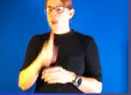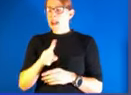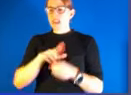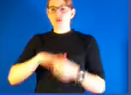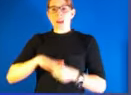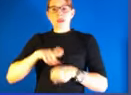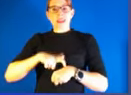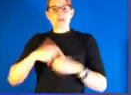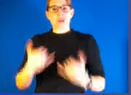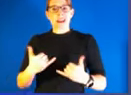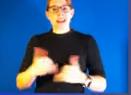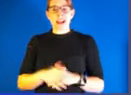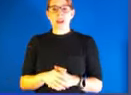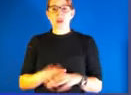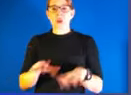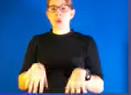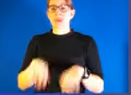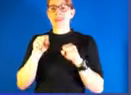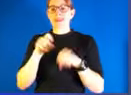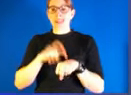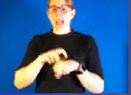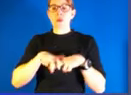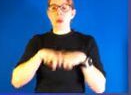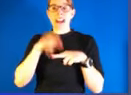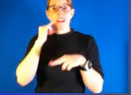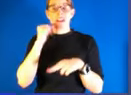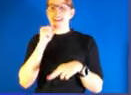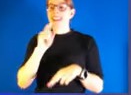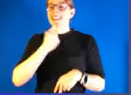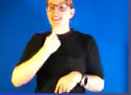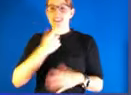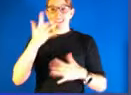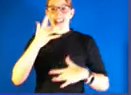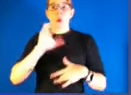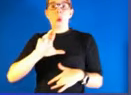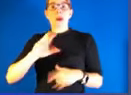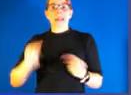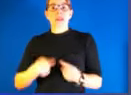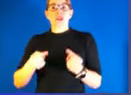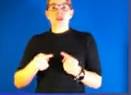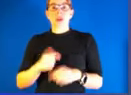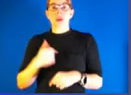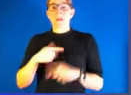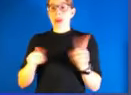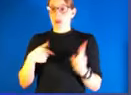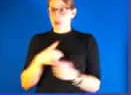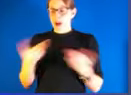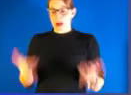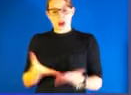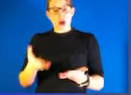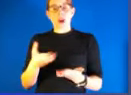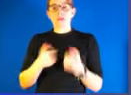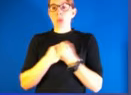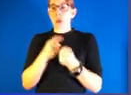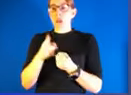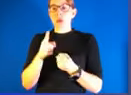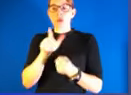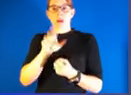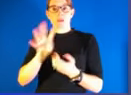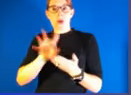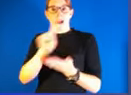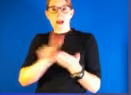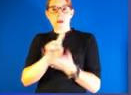you're going to spend some time waiting if you're not seriously ill or injured. But we are here for you 24/7, and we will do